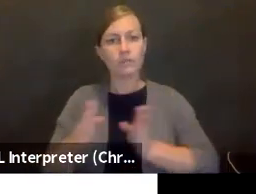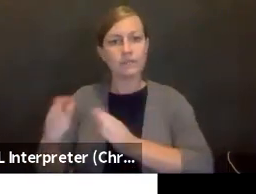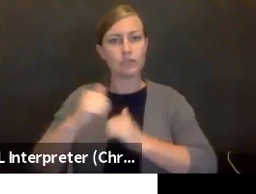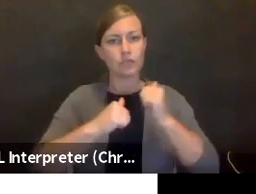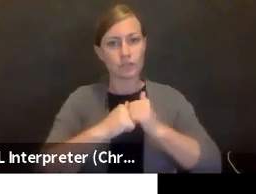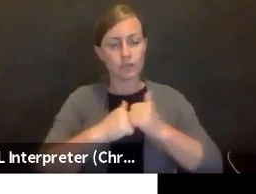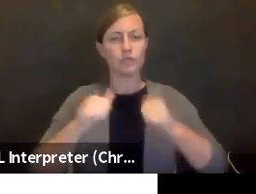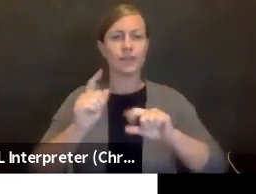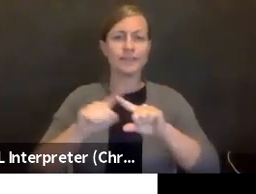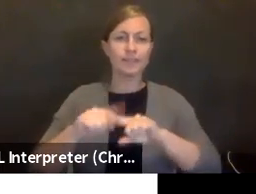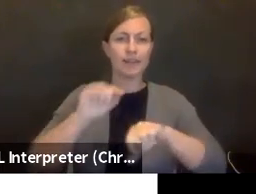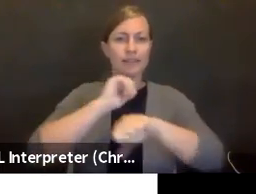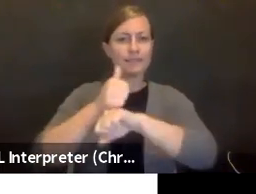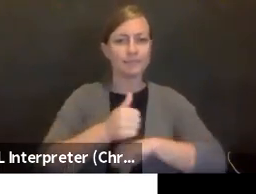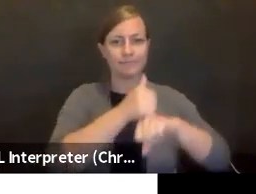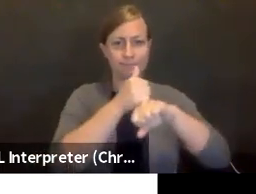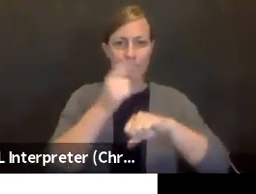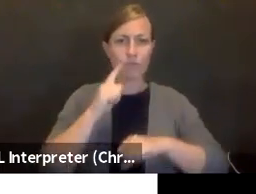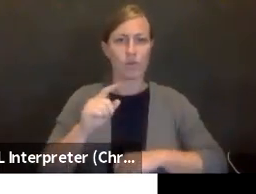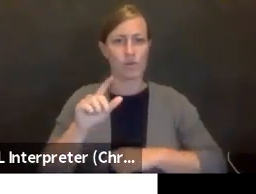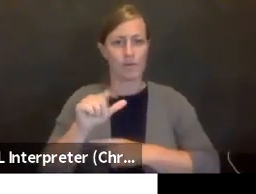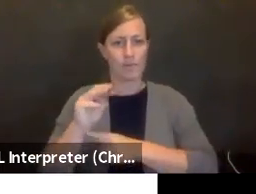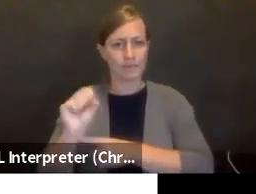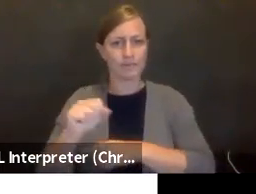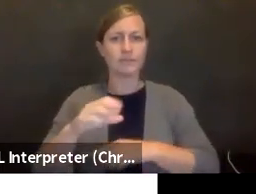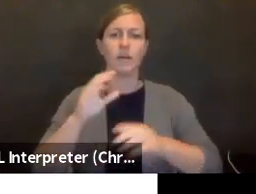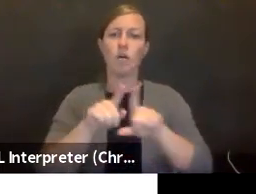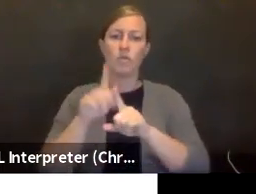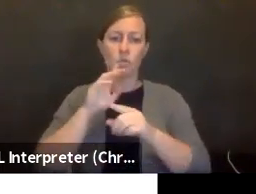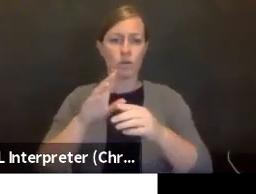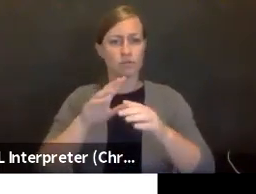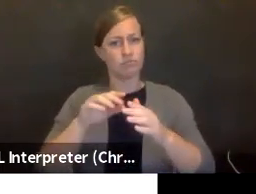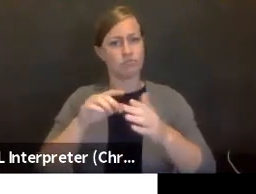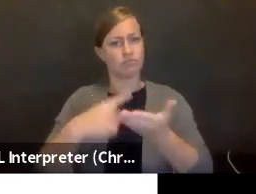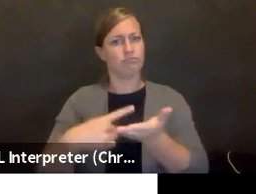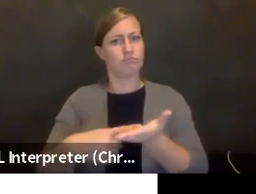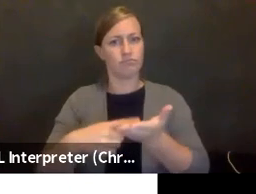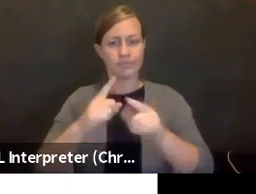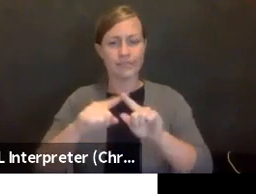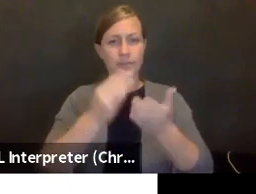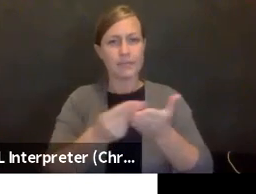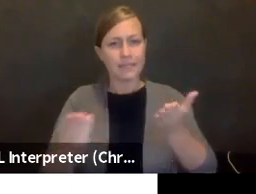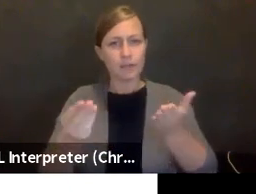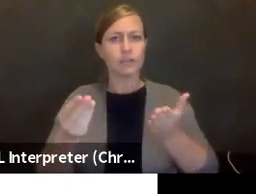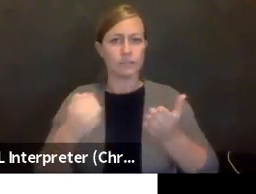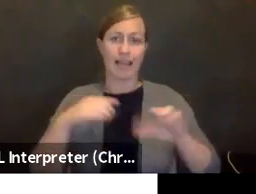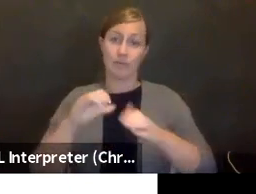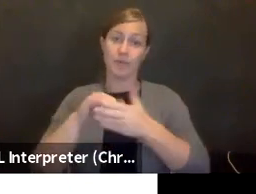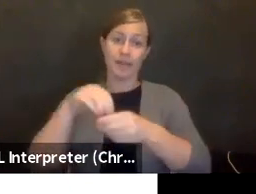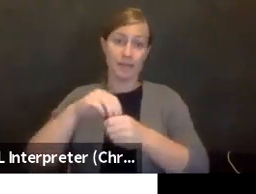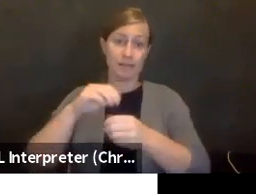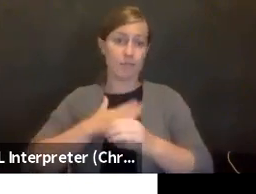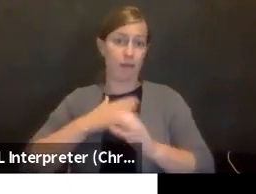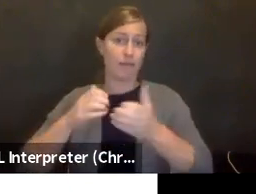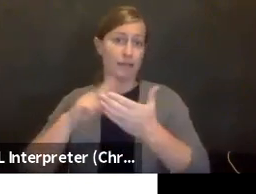different layout options. We're also going to dive into content materials, which is adding materials and resources, I do this in class journal as